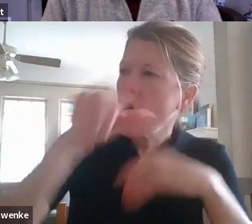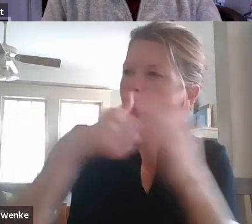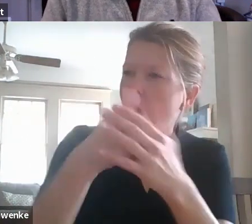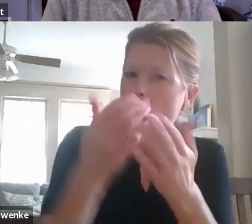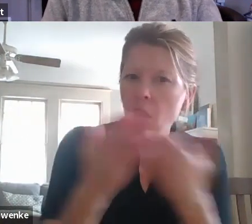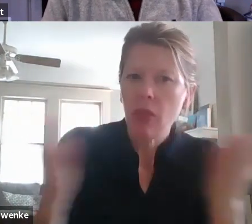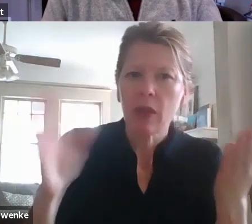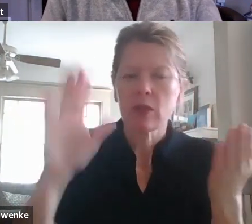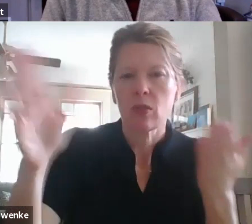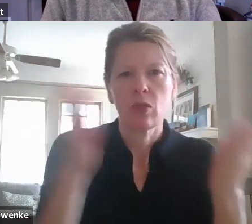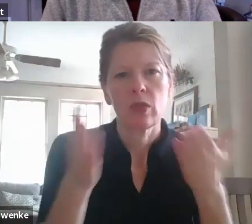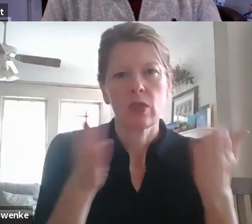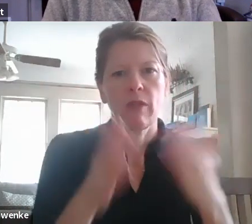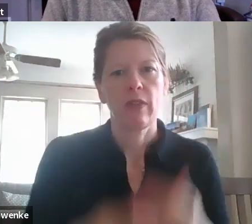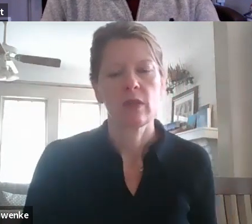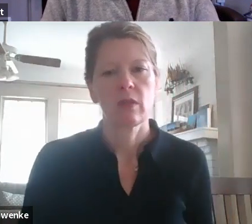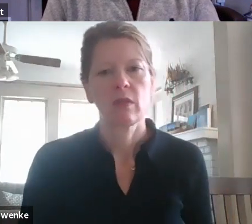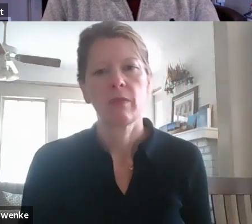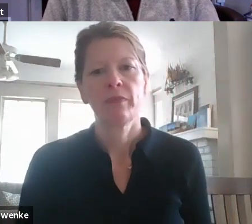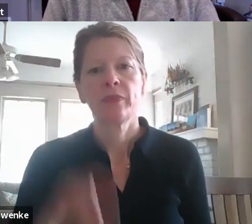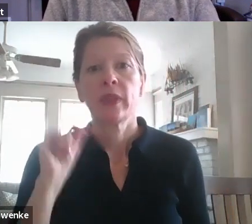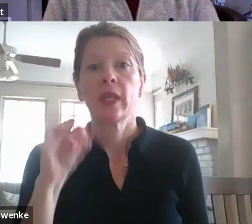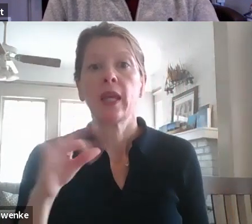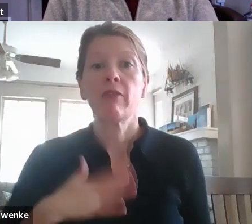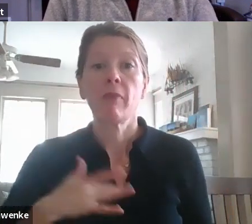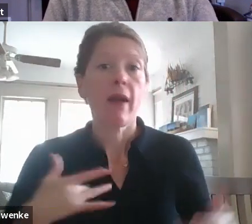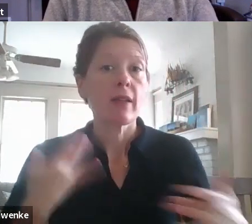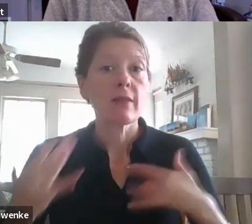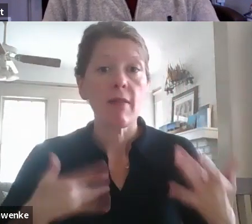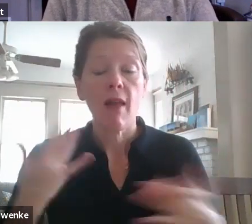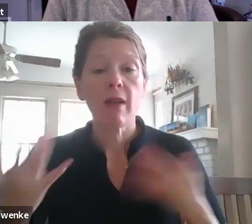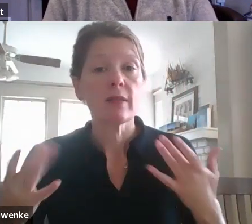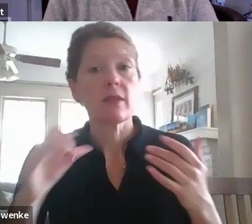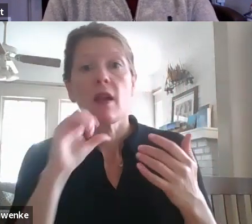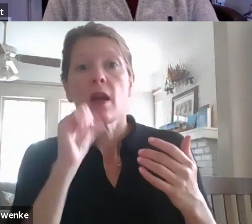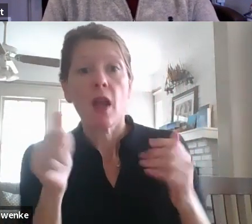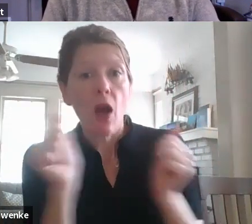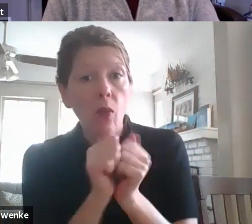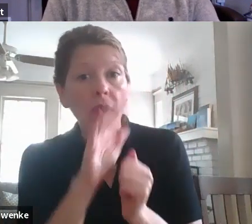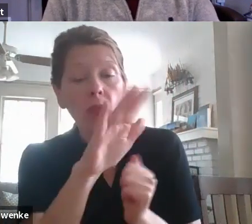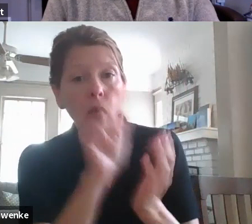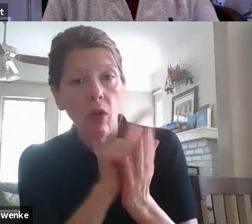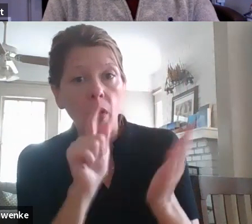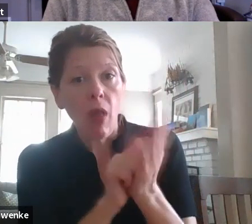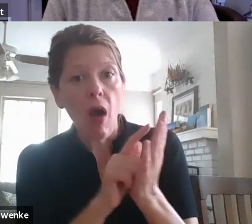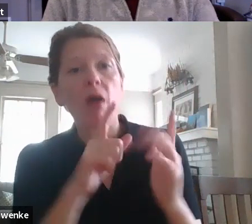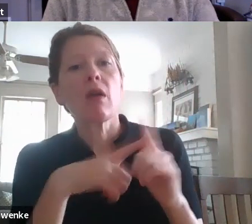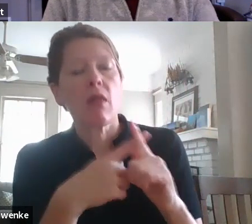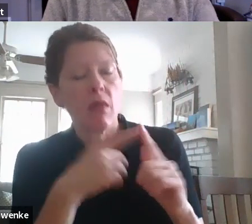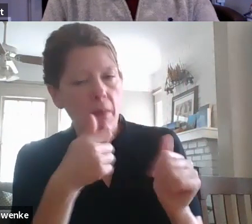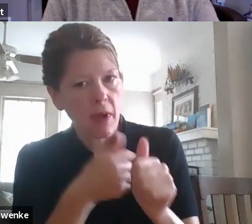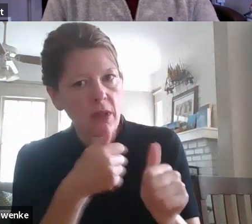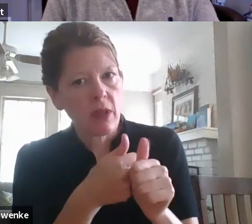servants. If my delight had not been in your law, I should have perished in my affliction.